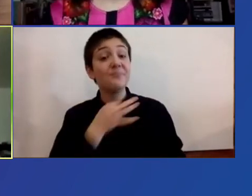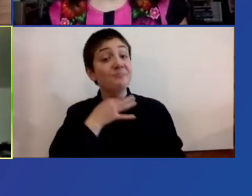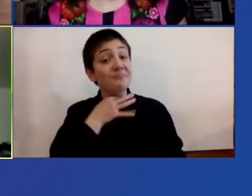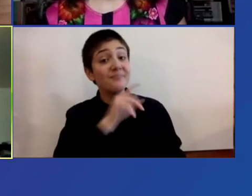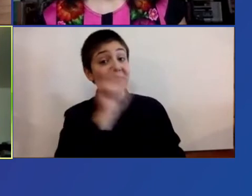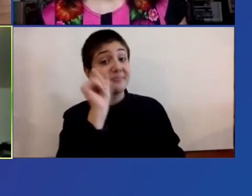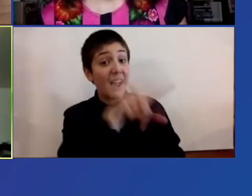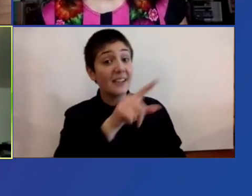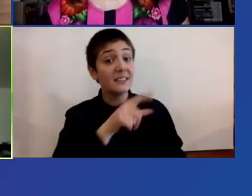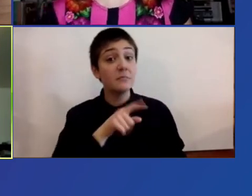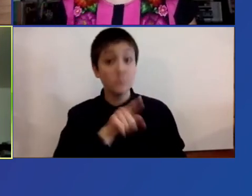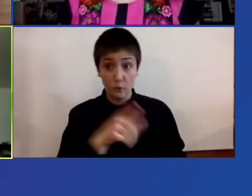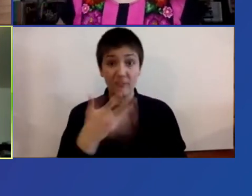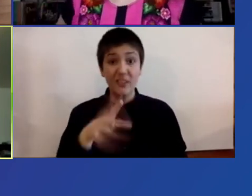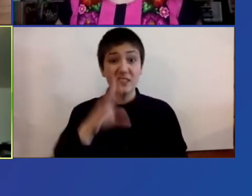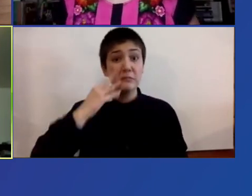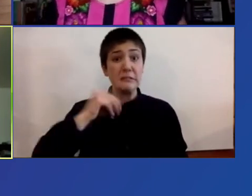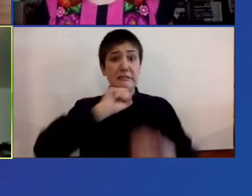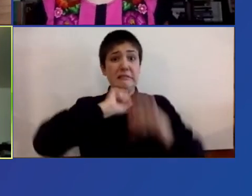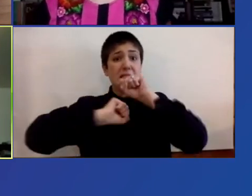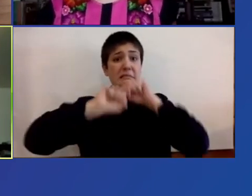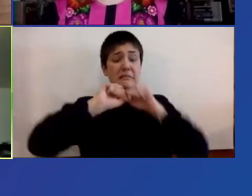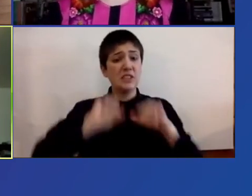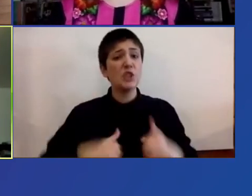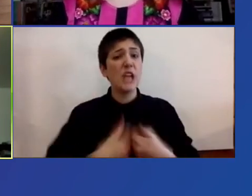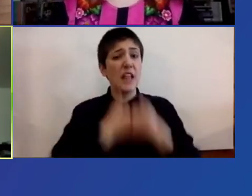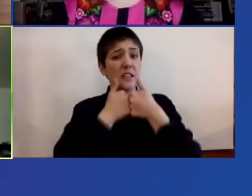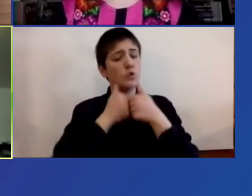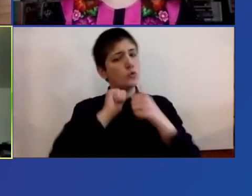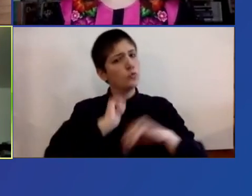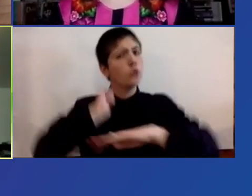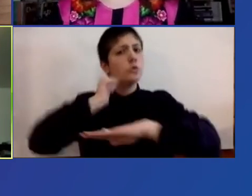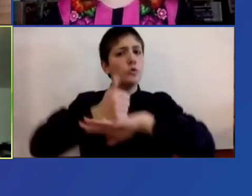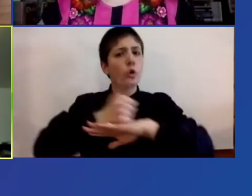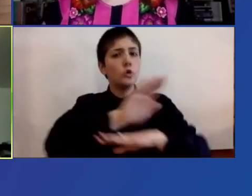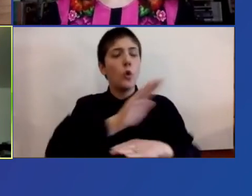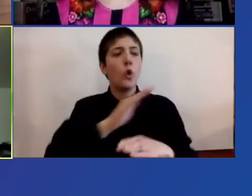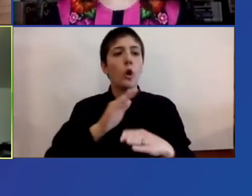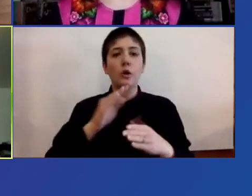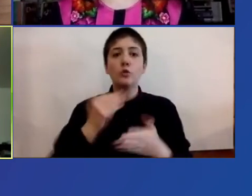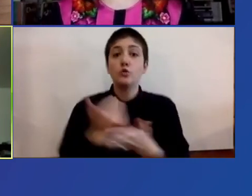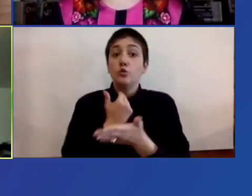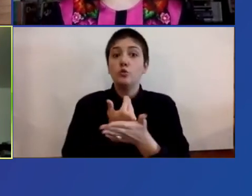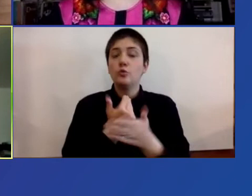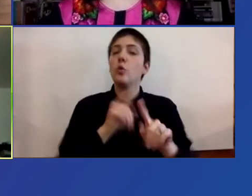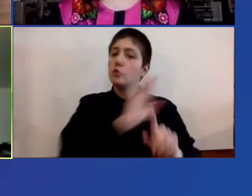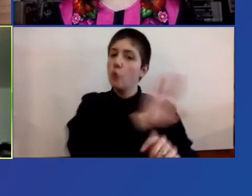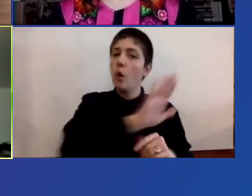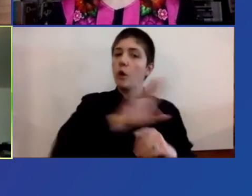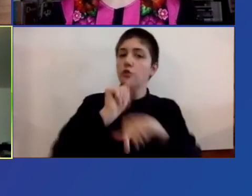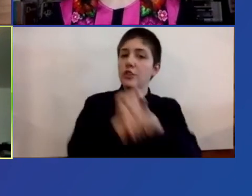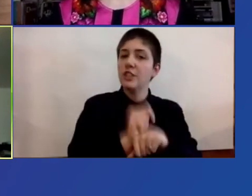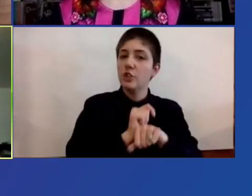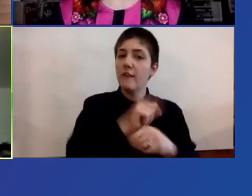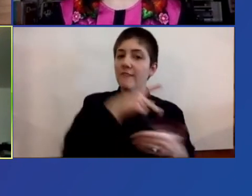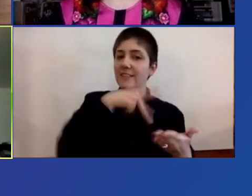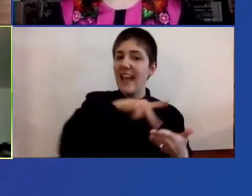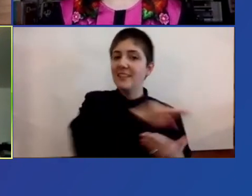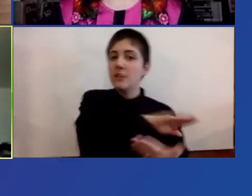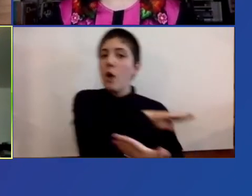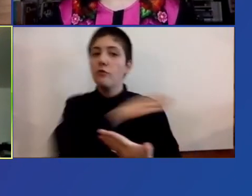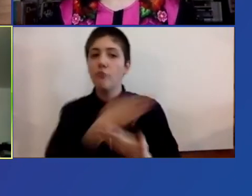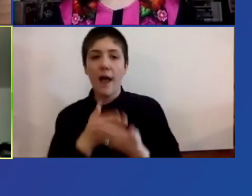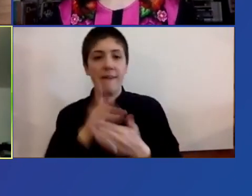any difficulty in asserting the dance tradition that you were bringing into the United States or into the society of the